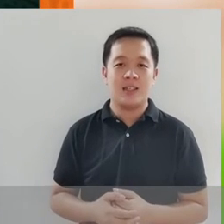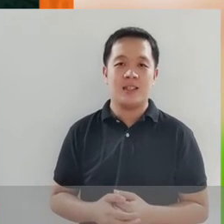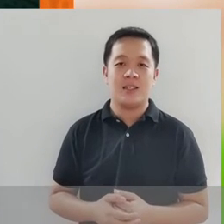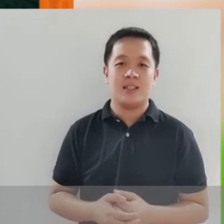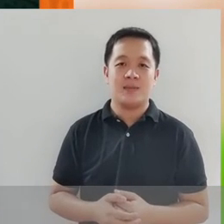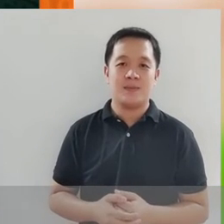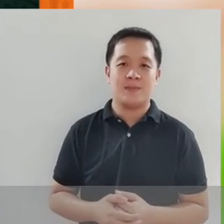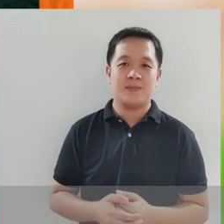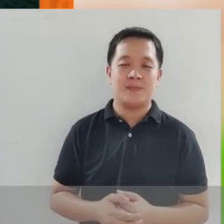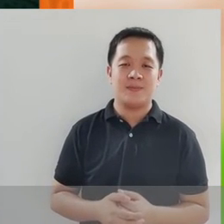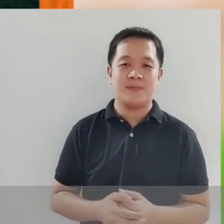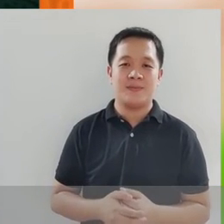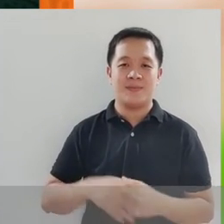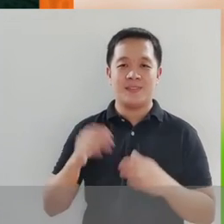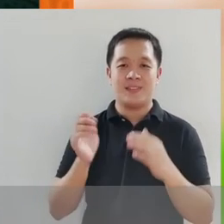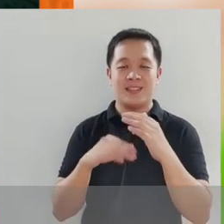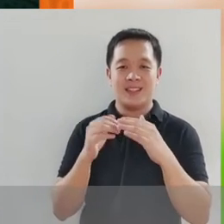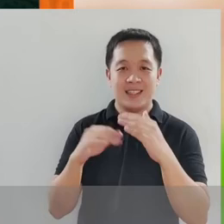B-R-U-S-H.